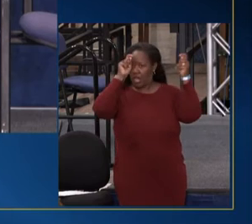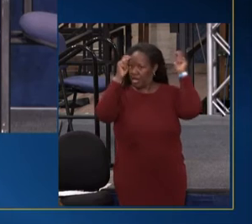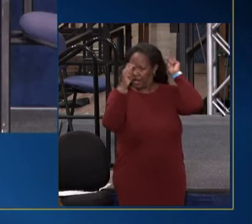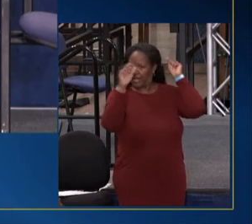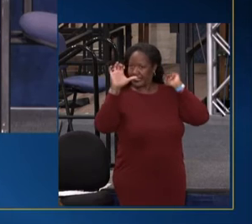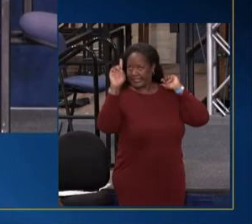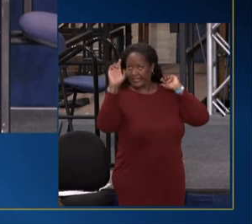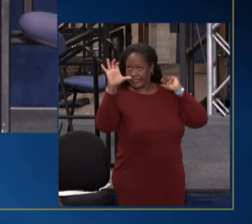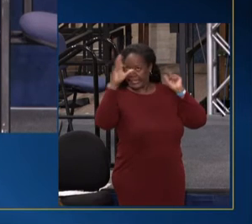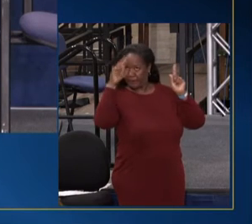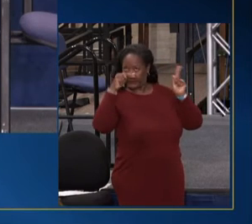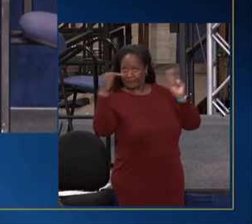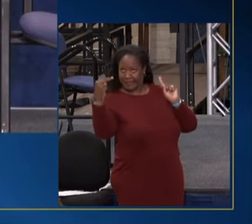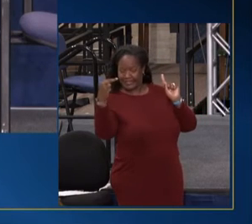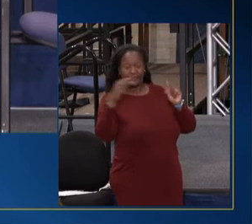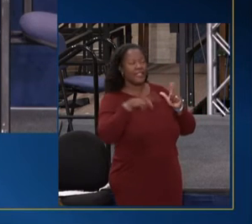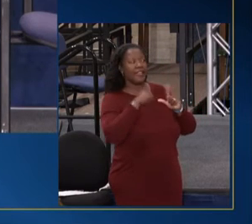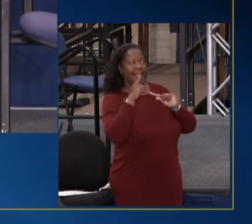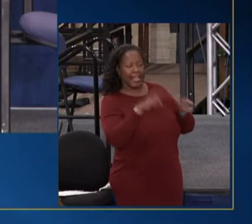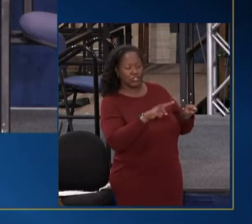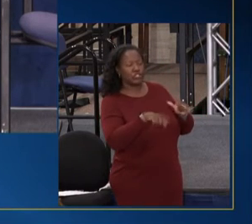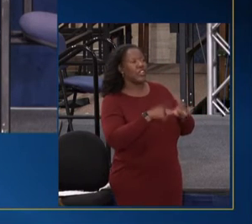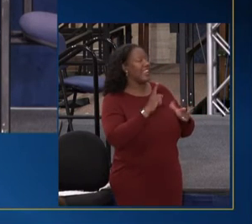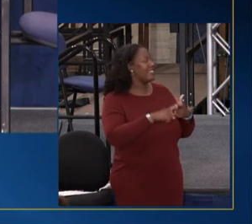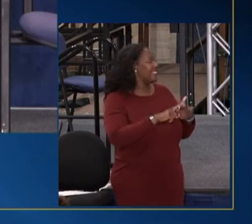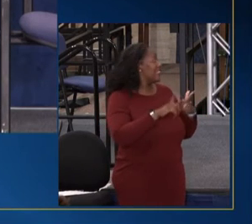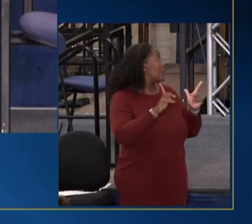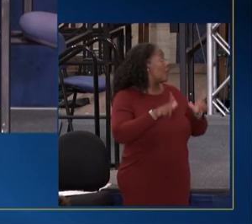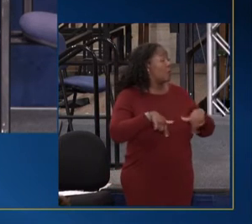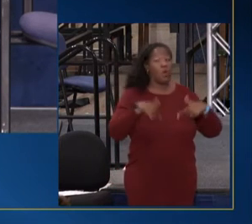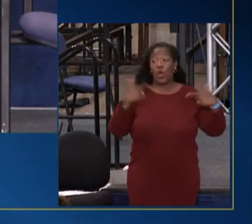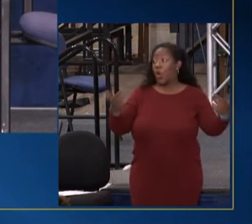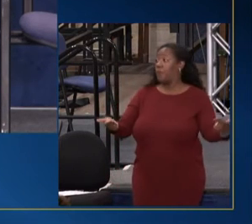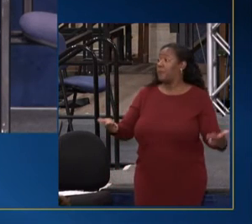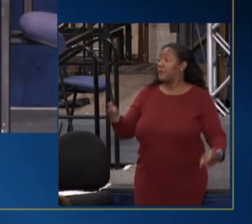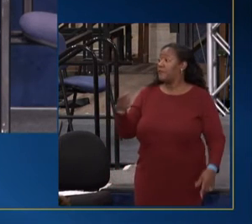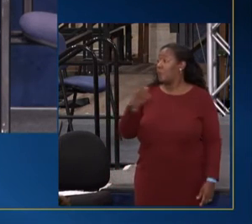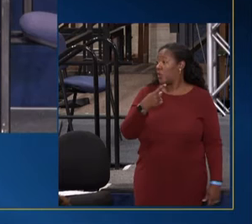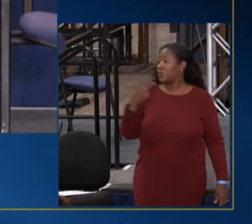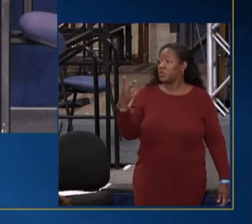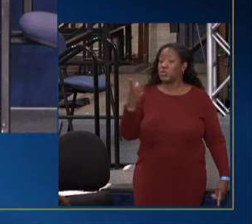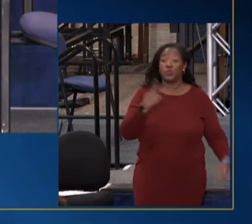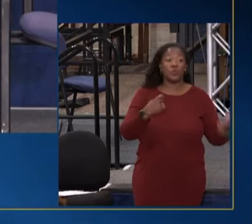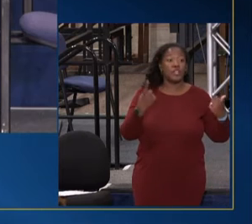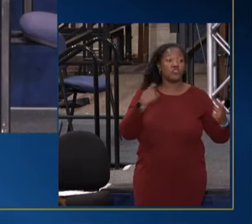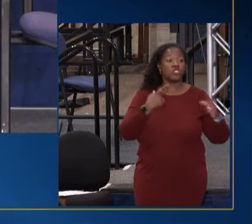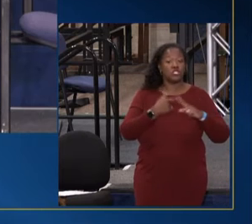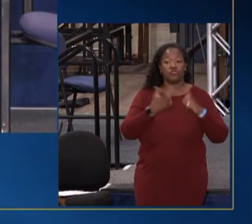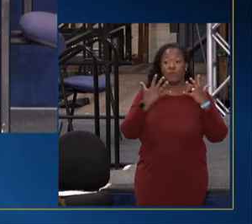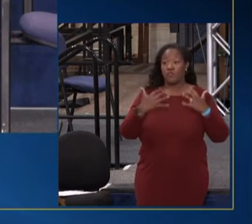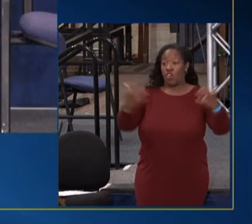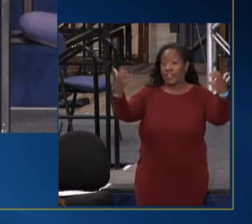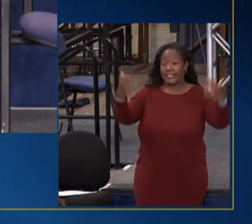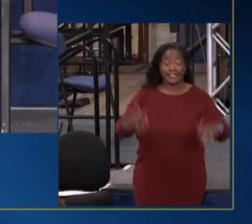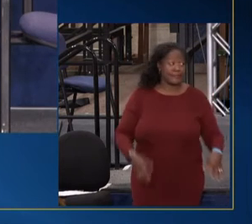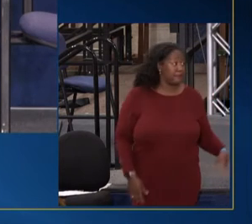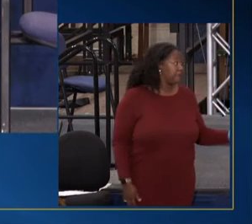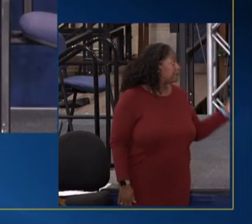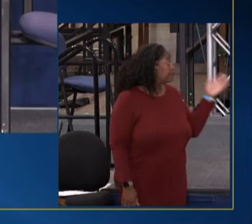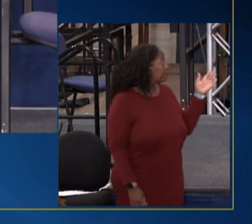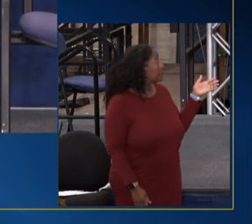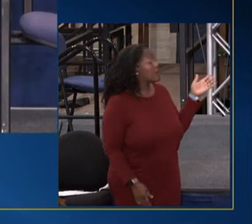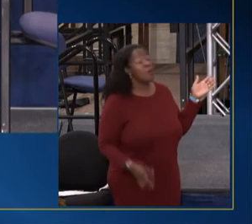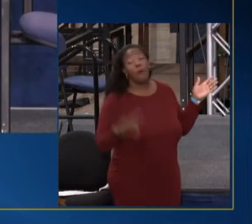and answer it. And then we'll have, I think, time for like one or two questions from the audience, if that's okay. So. One